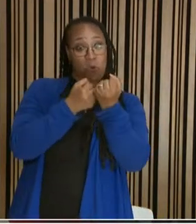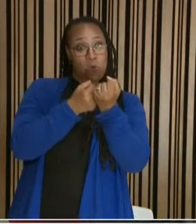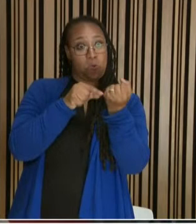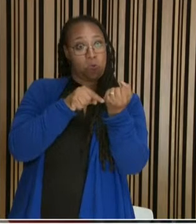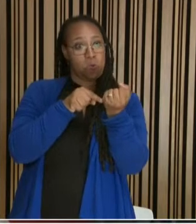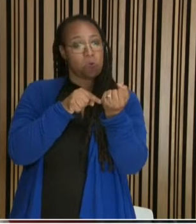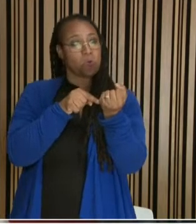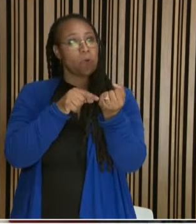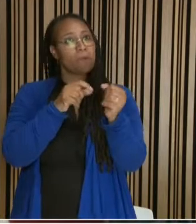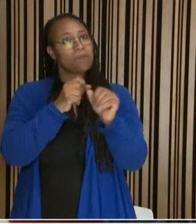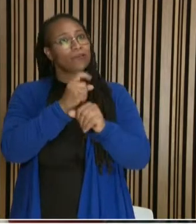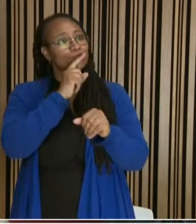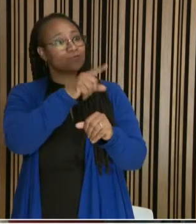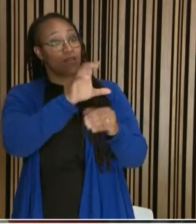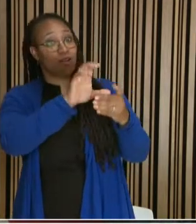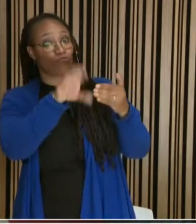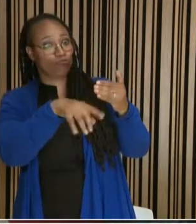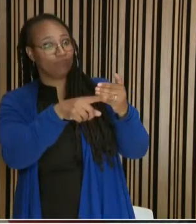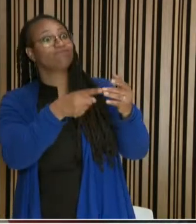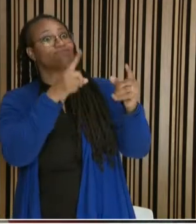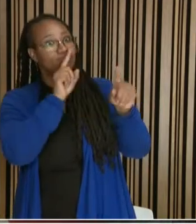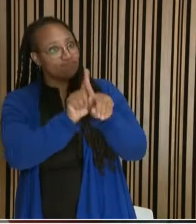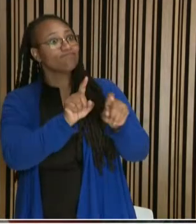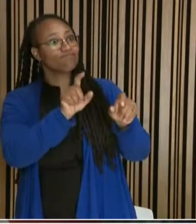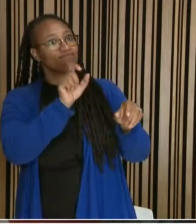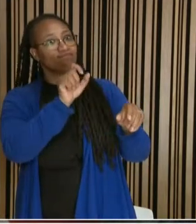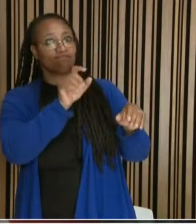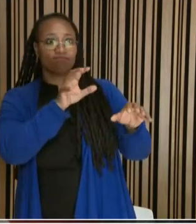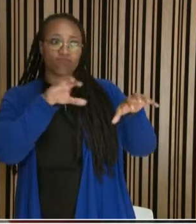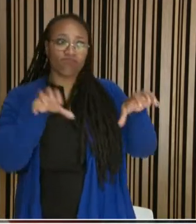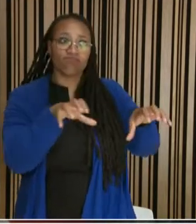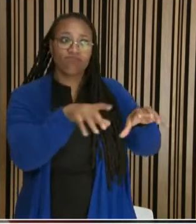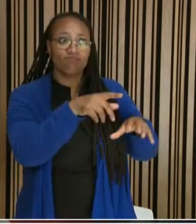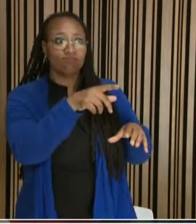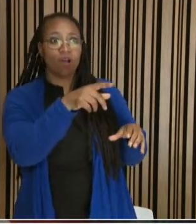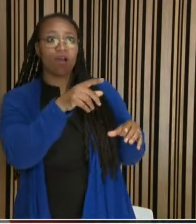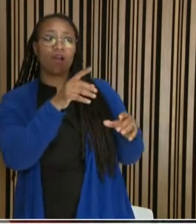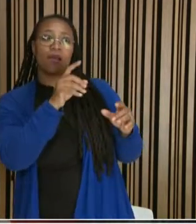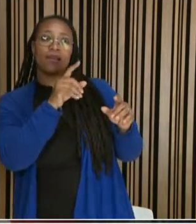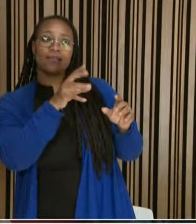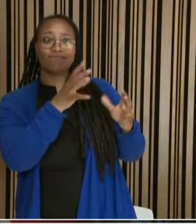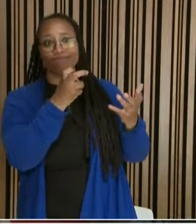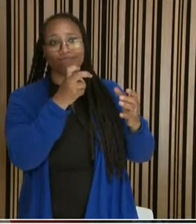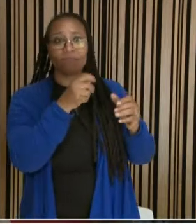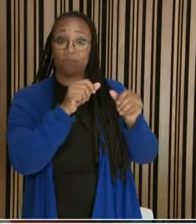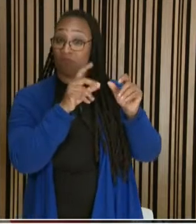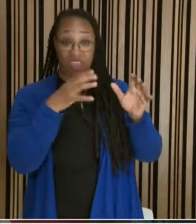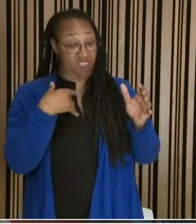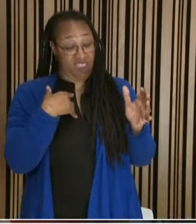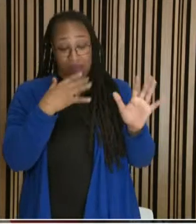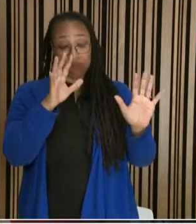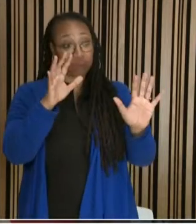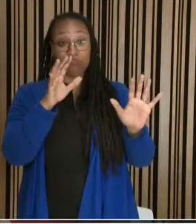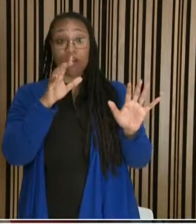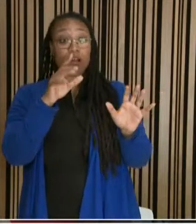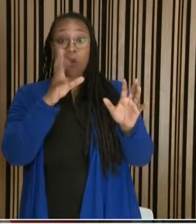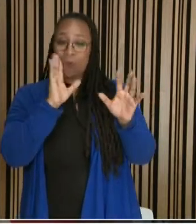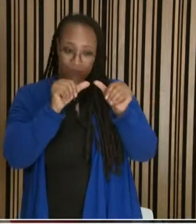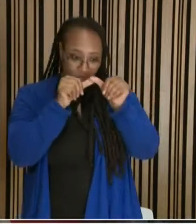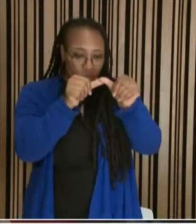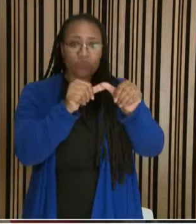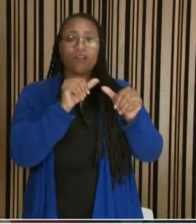enforce that work. And we're gonna keep working at it to do it. So, do we want people